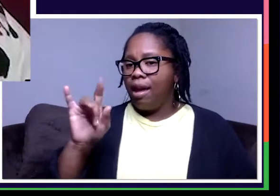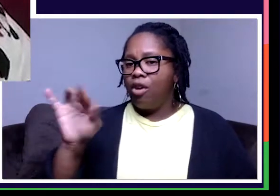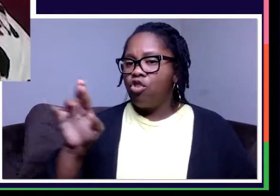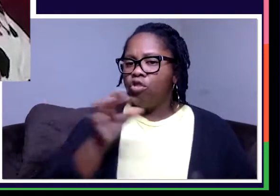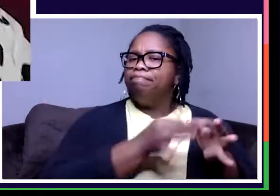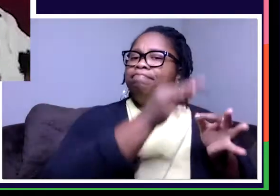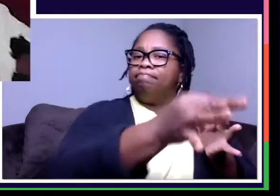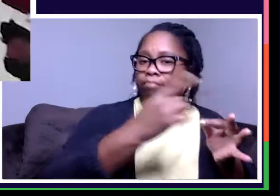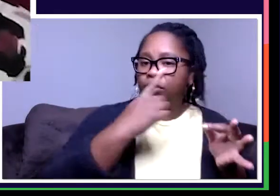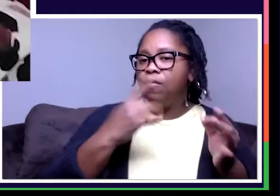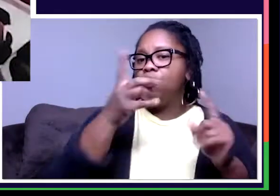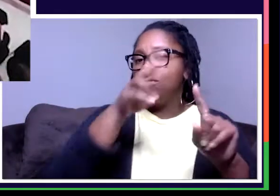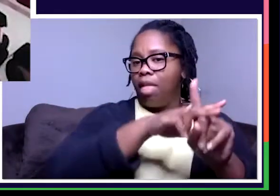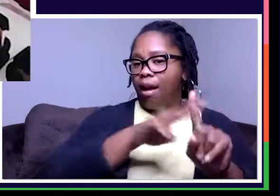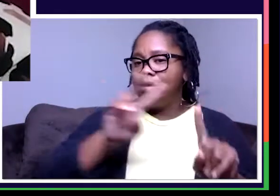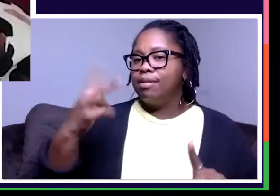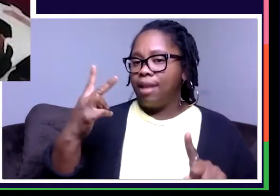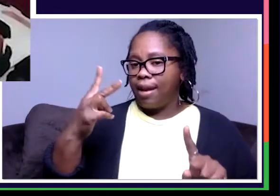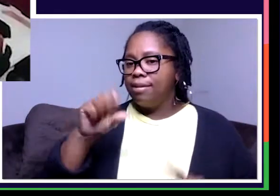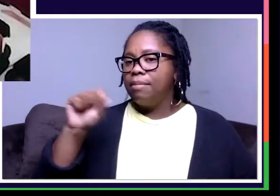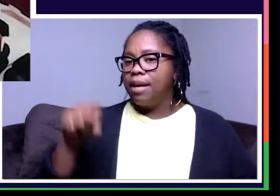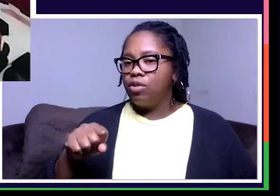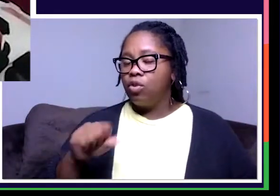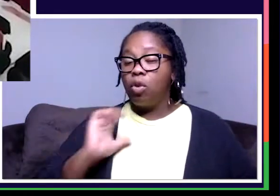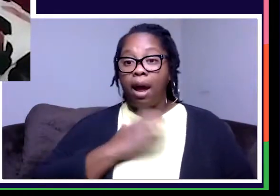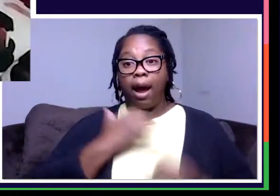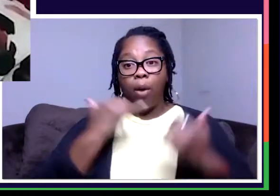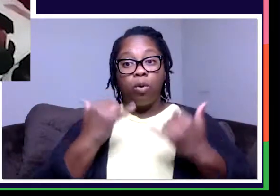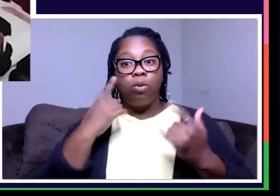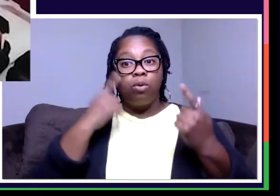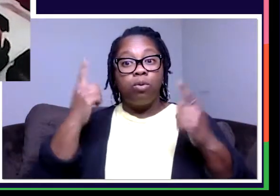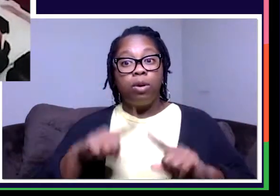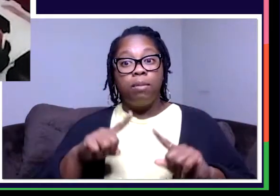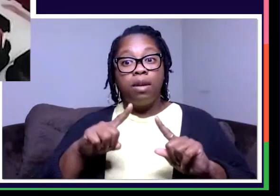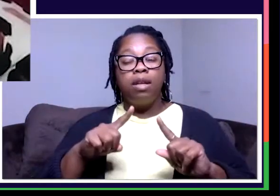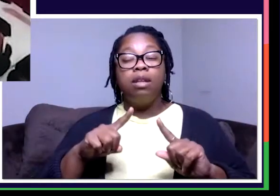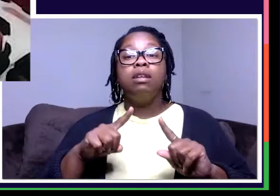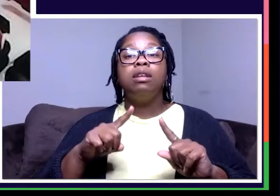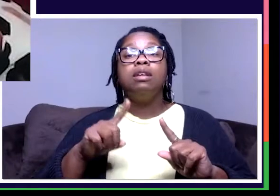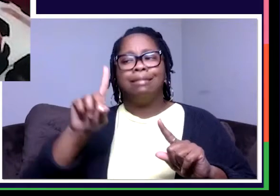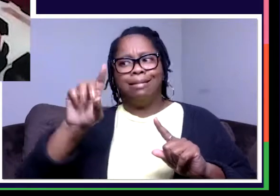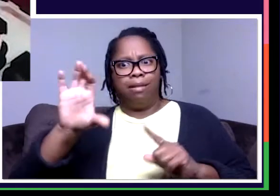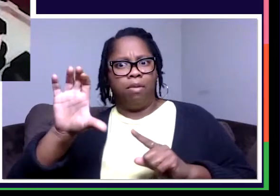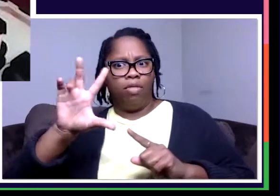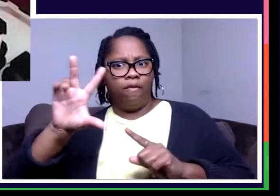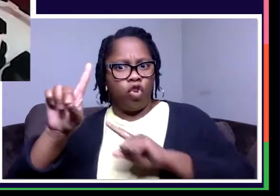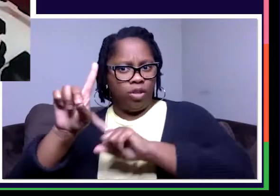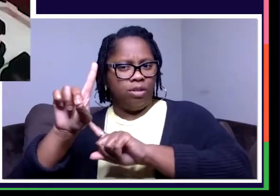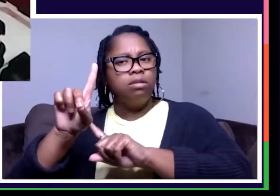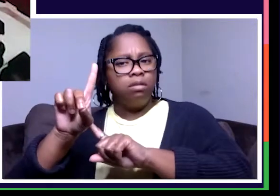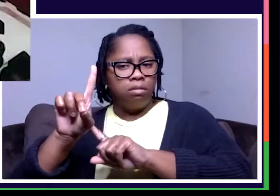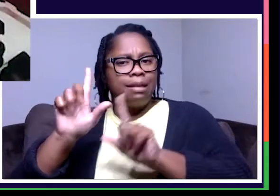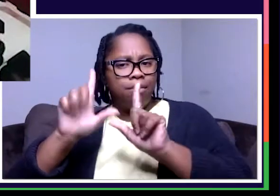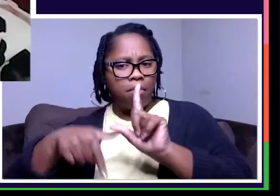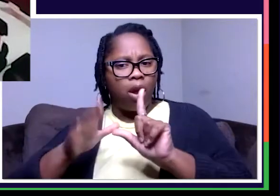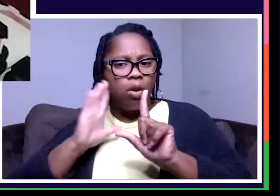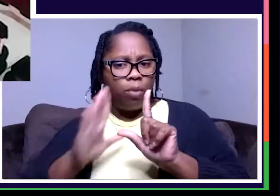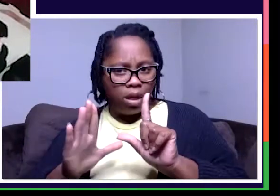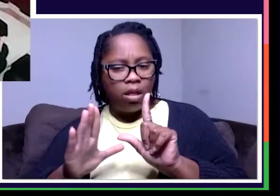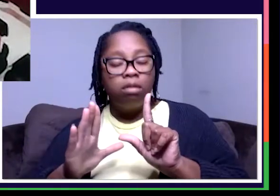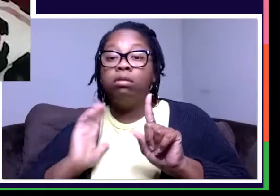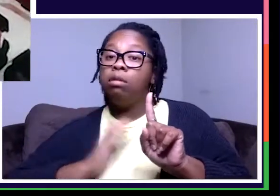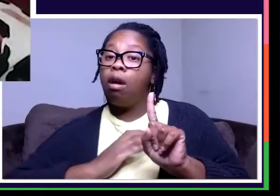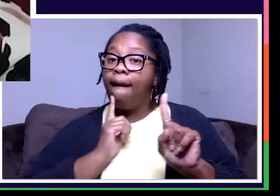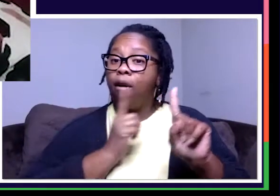distance learning side letter for the second semester. The current agreement expires on December